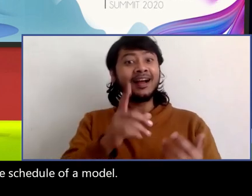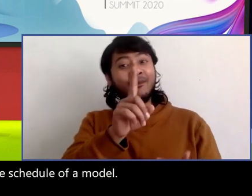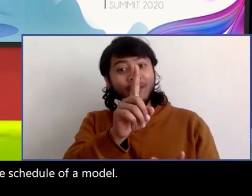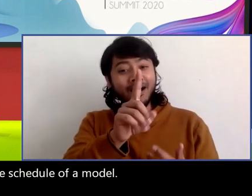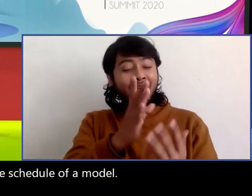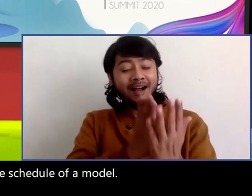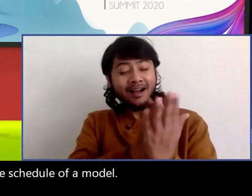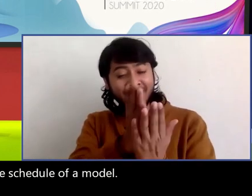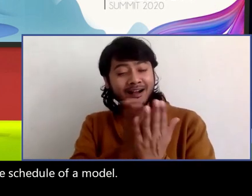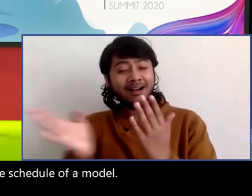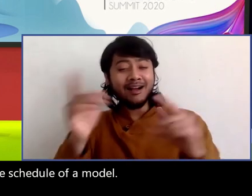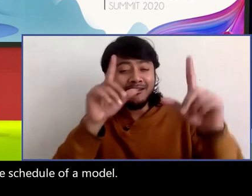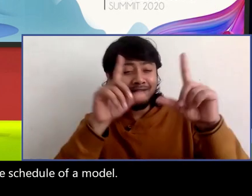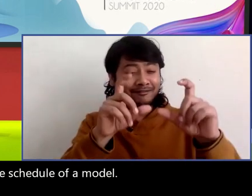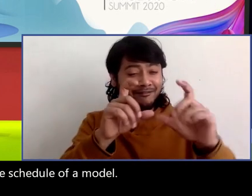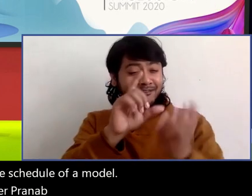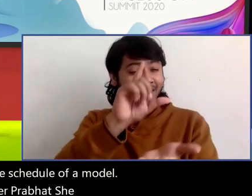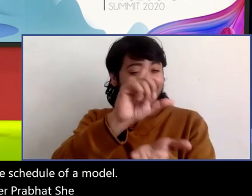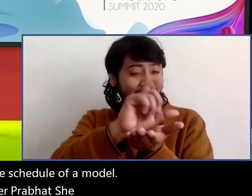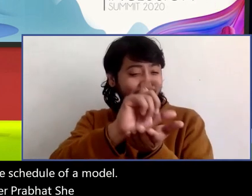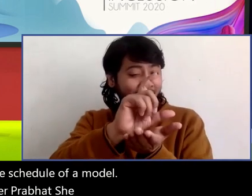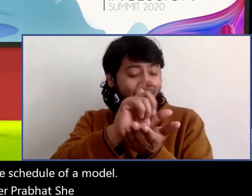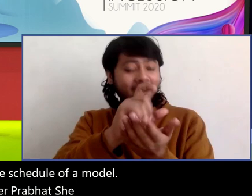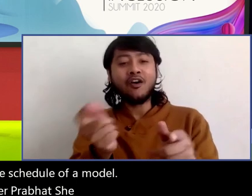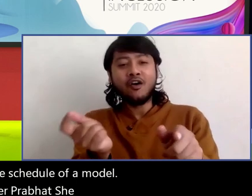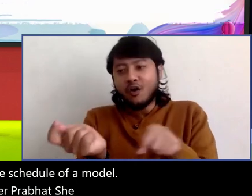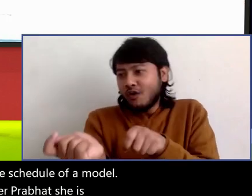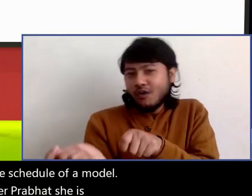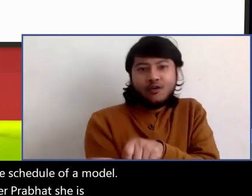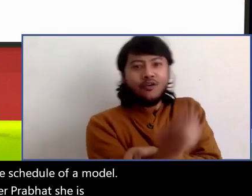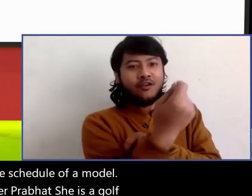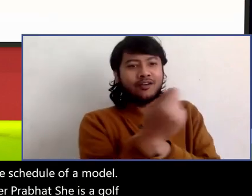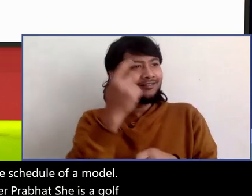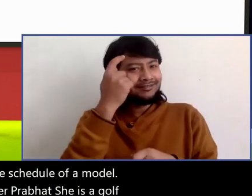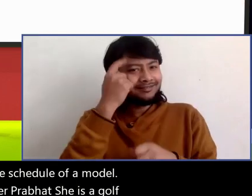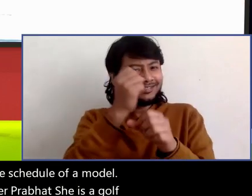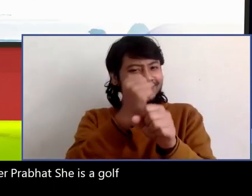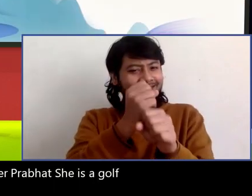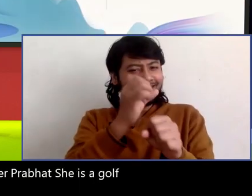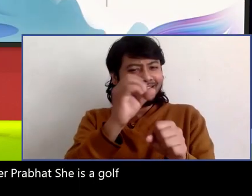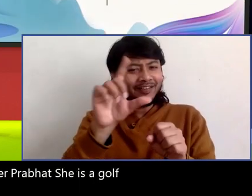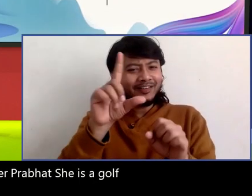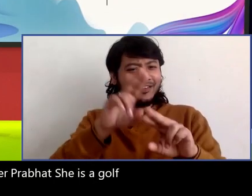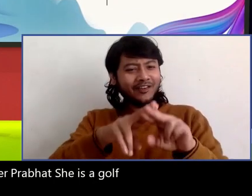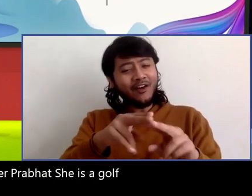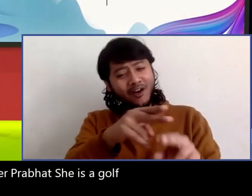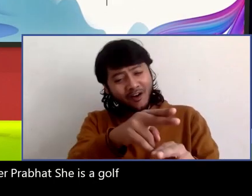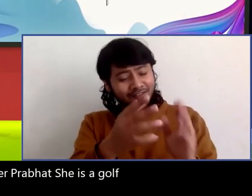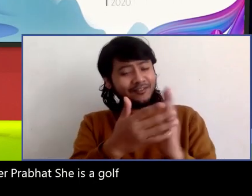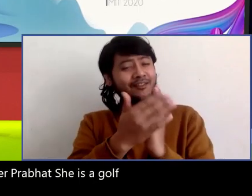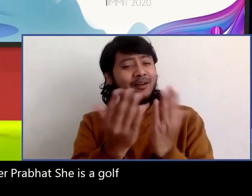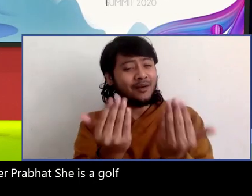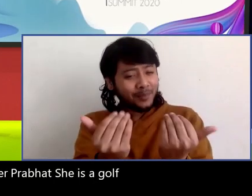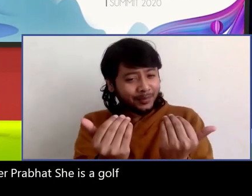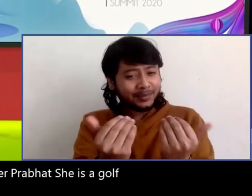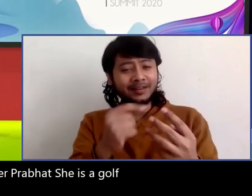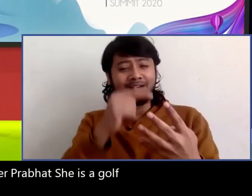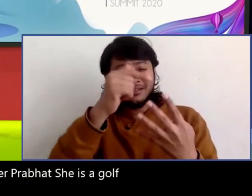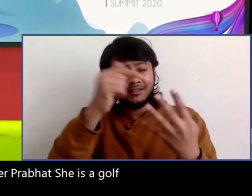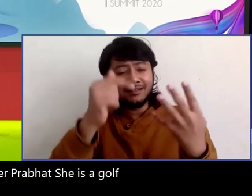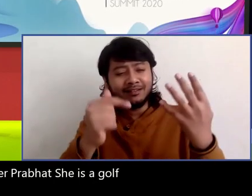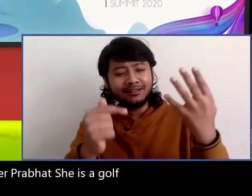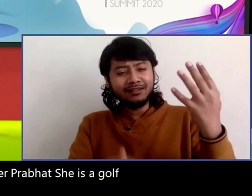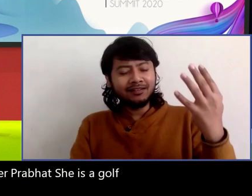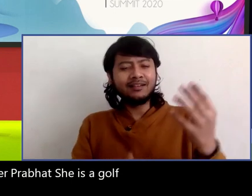Pranav Bakshi is a golf player. Pranav Bakshi is also many other things which you will see in some